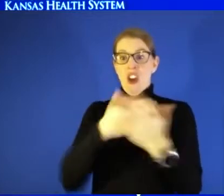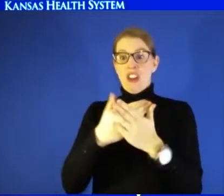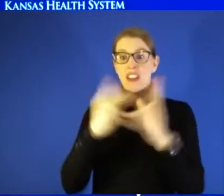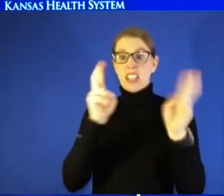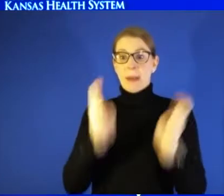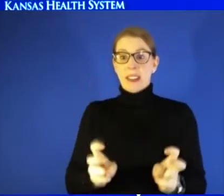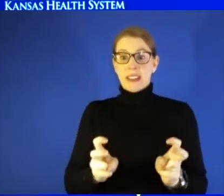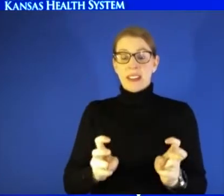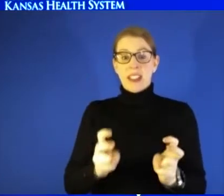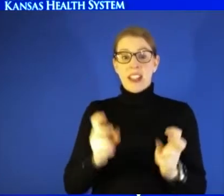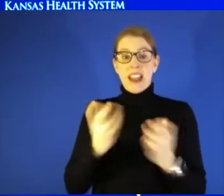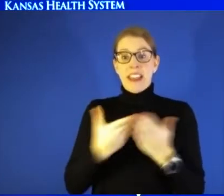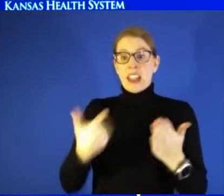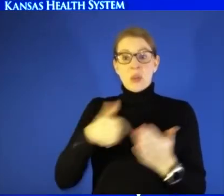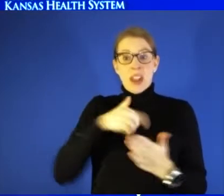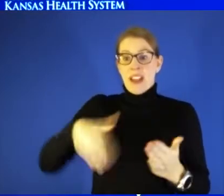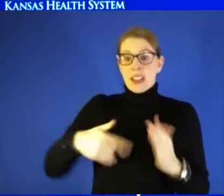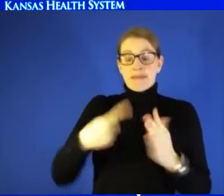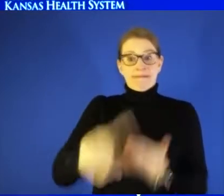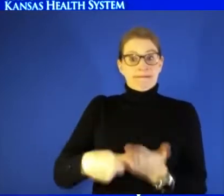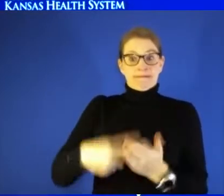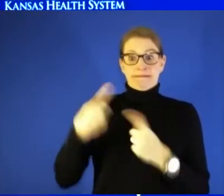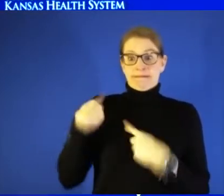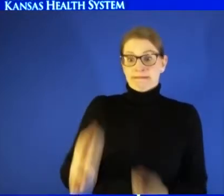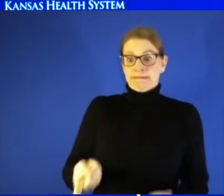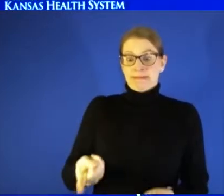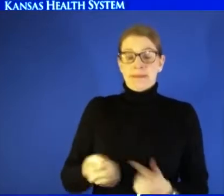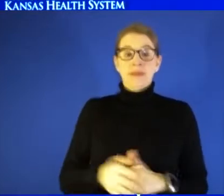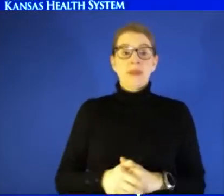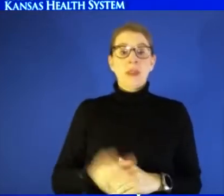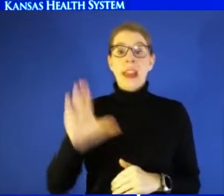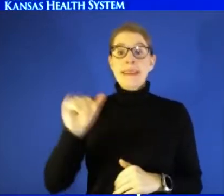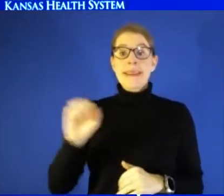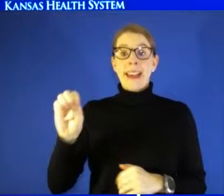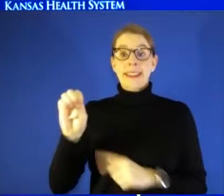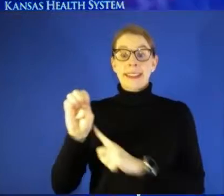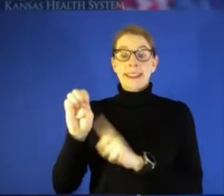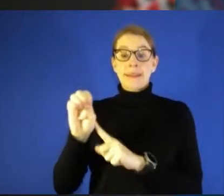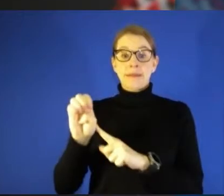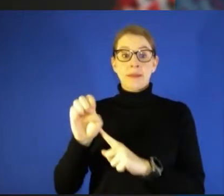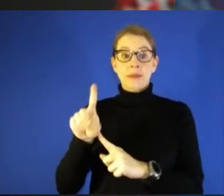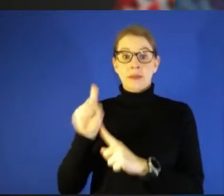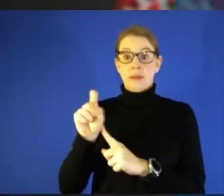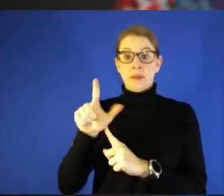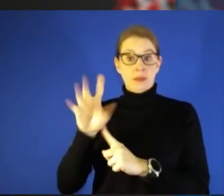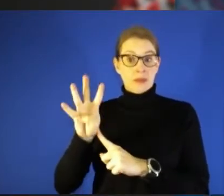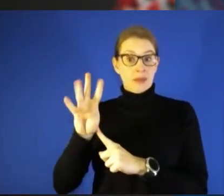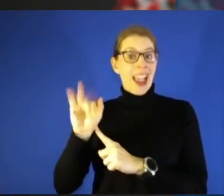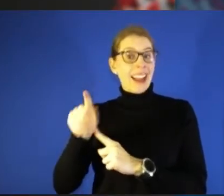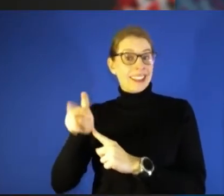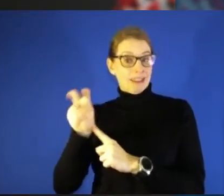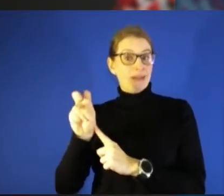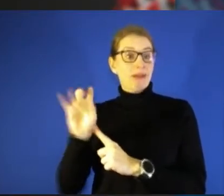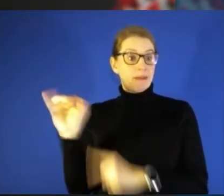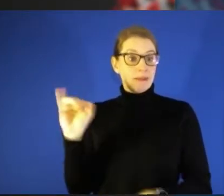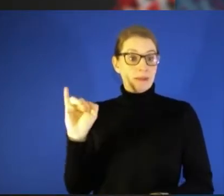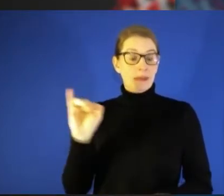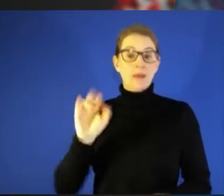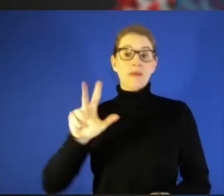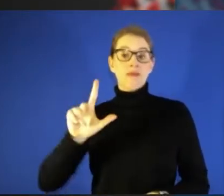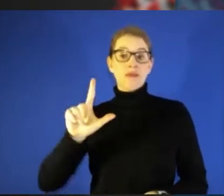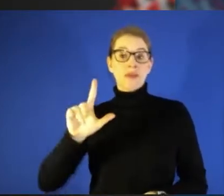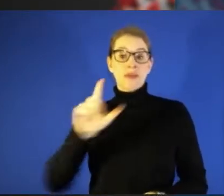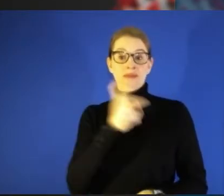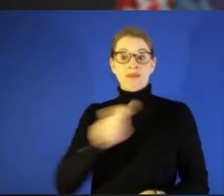talked about yet. So, but anyways, for cases, we do have 124 active infections, 23 in the ICU,